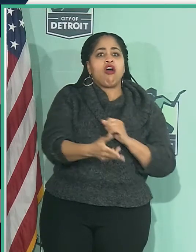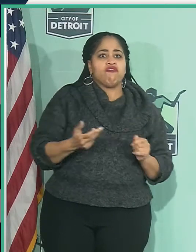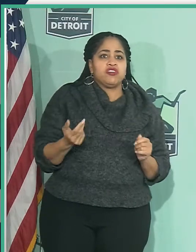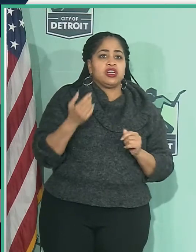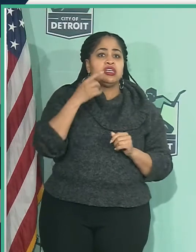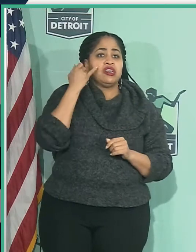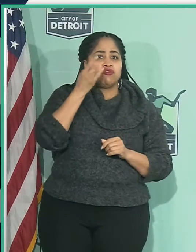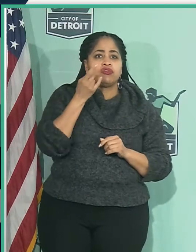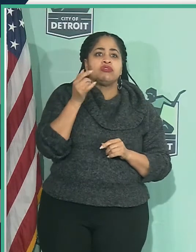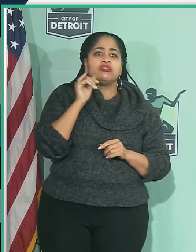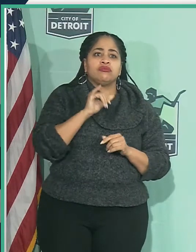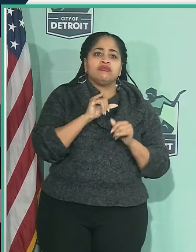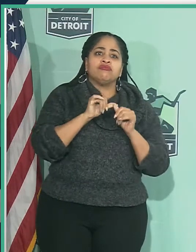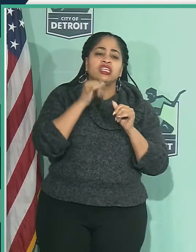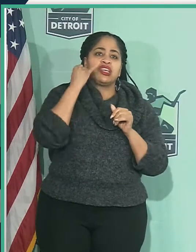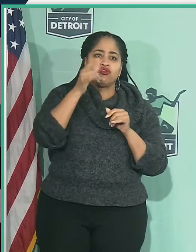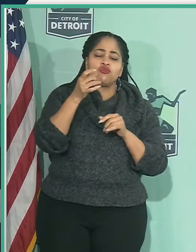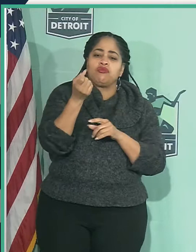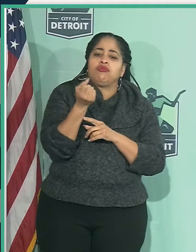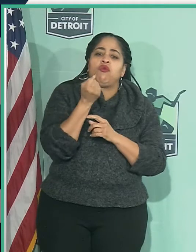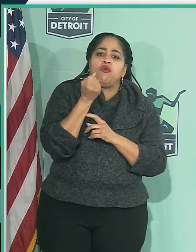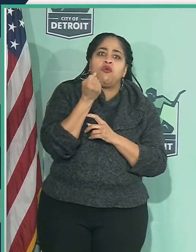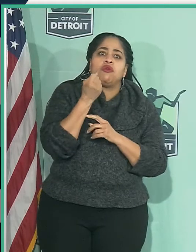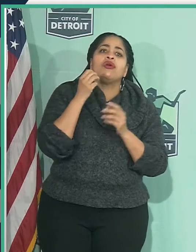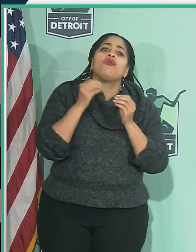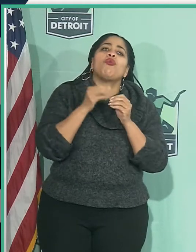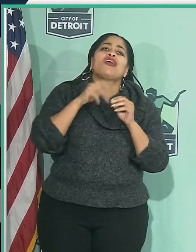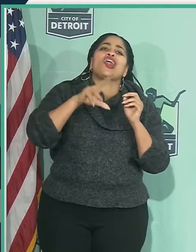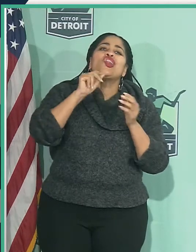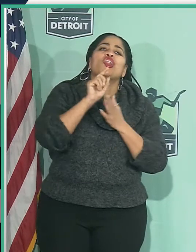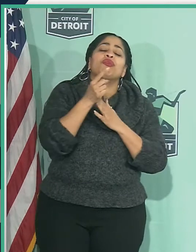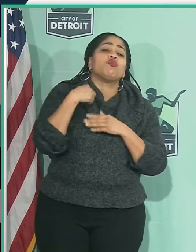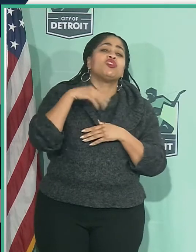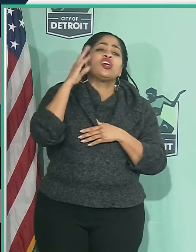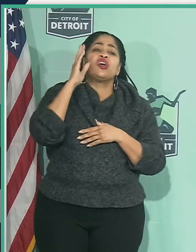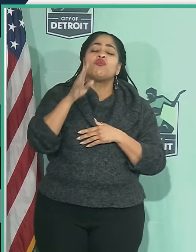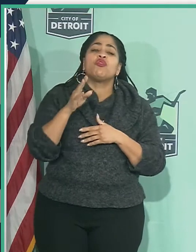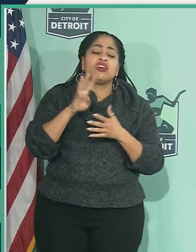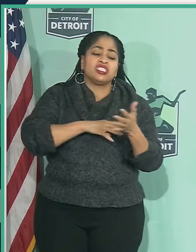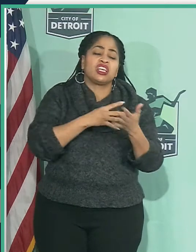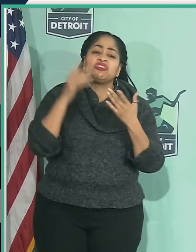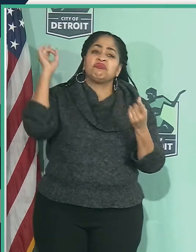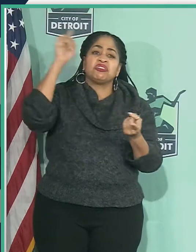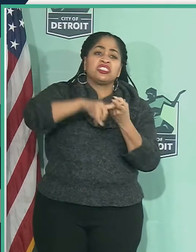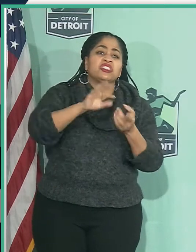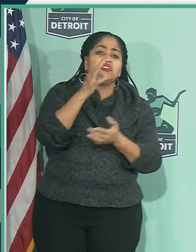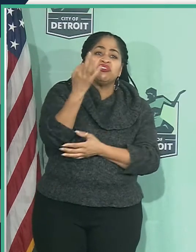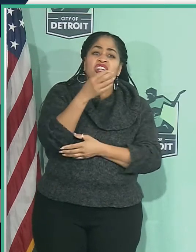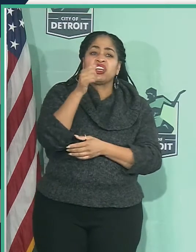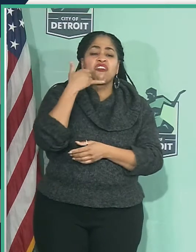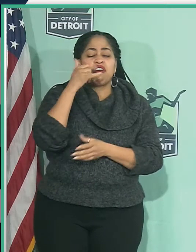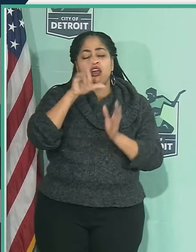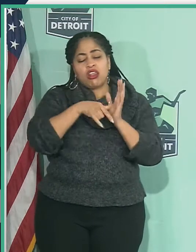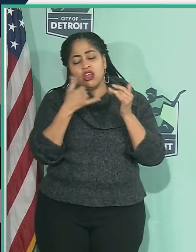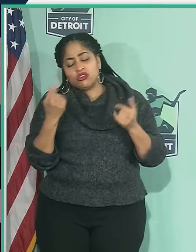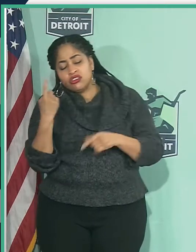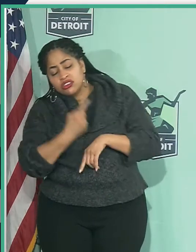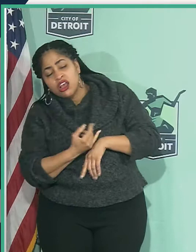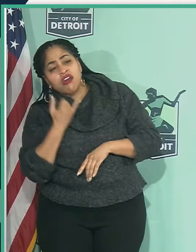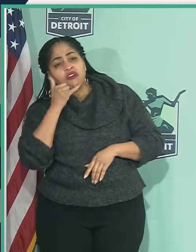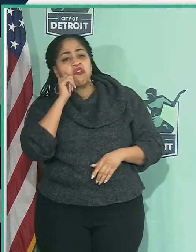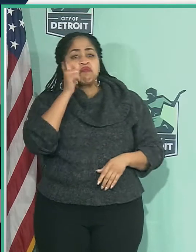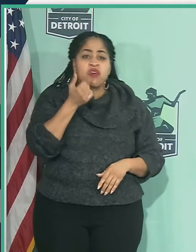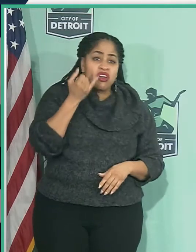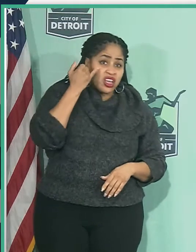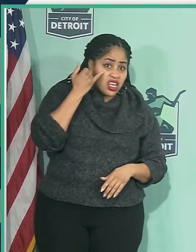that if you'd stayed on it, it would have been more than 30 minutes. We're going to be booking all the way through Friday. So you can try later today, you can try tomorrow.